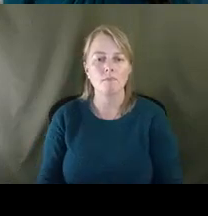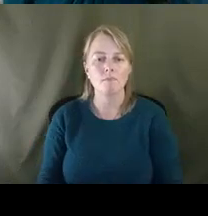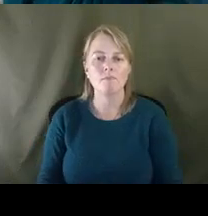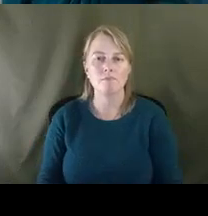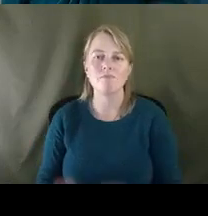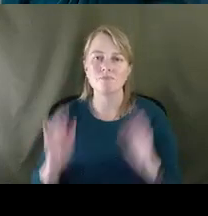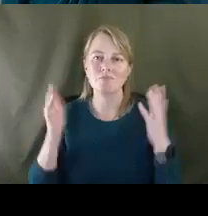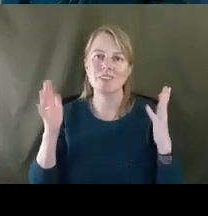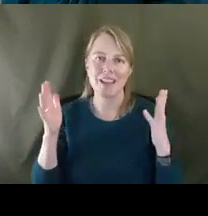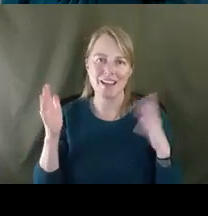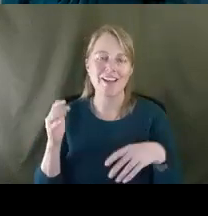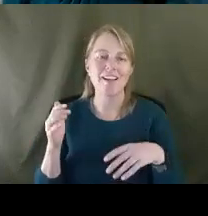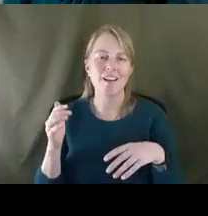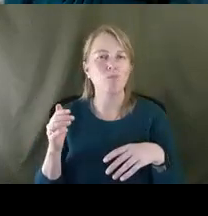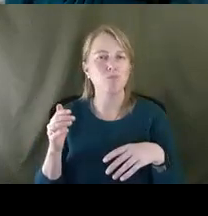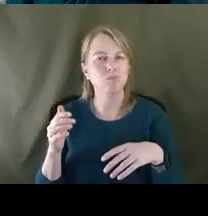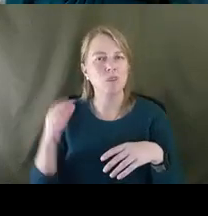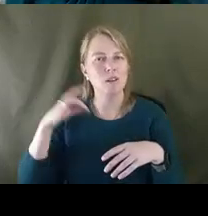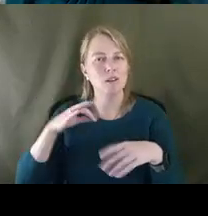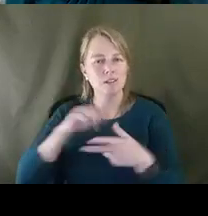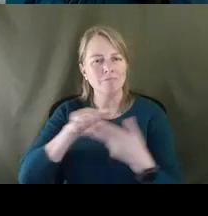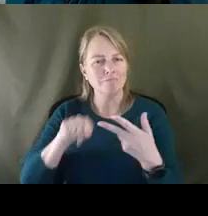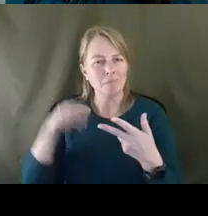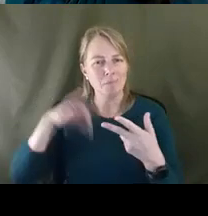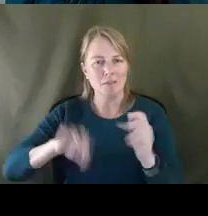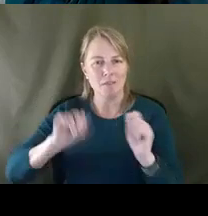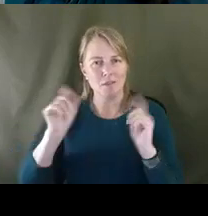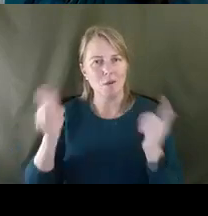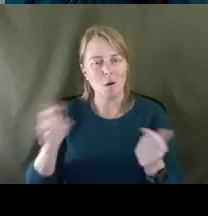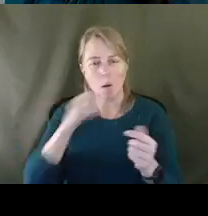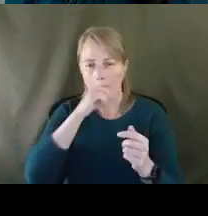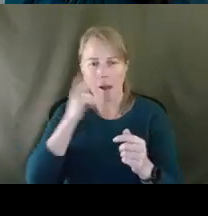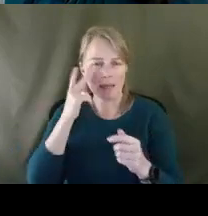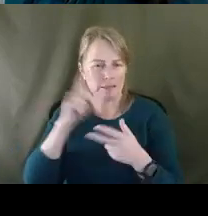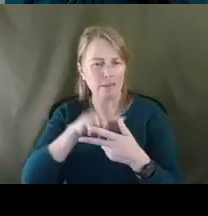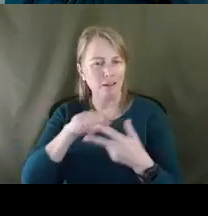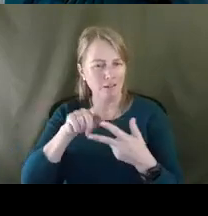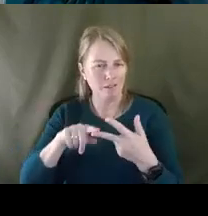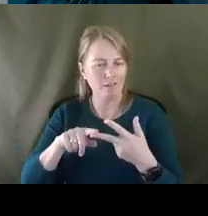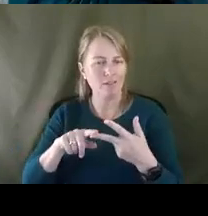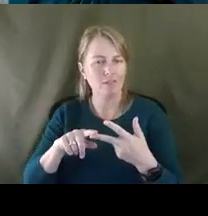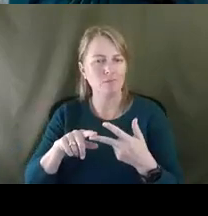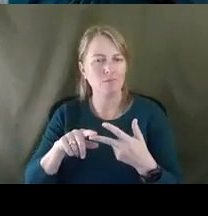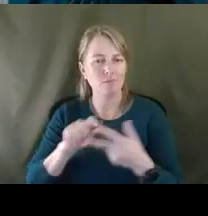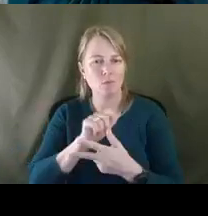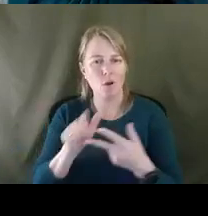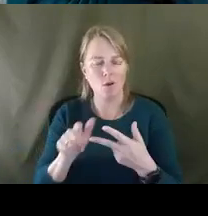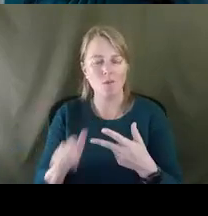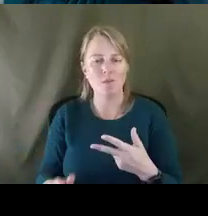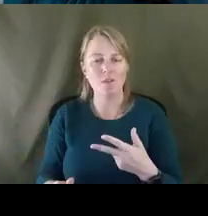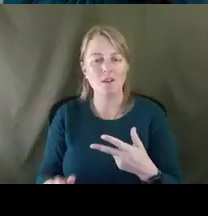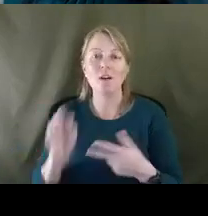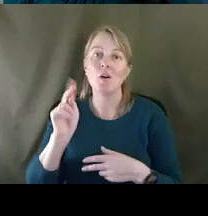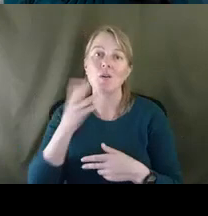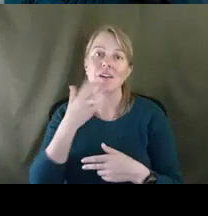Yay, so there was something in there for everyone, I think, because I'm seeing it all across the 3 different buckets. Well, thank